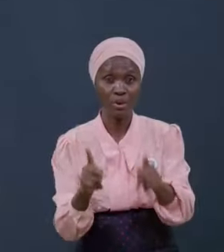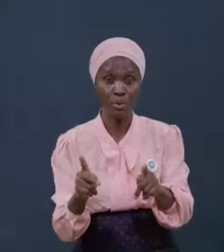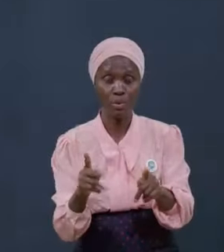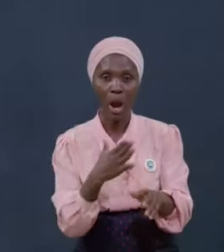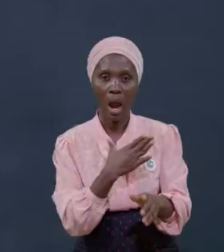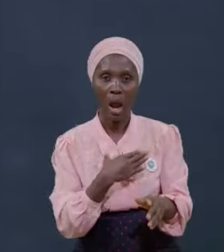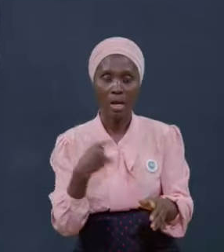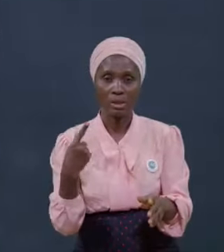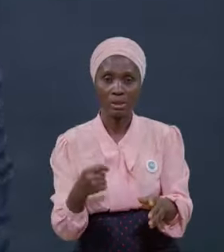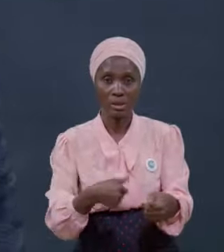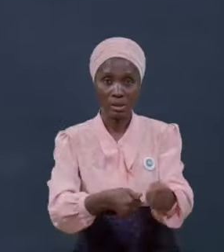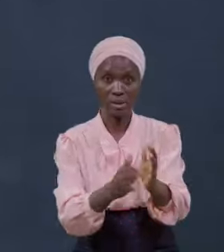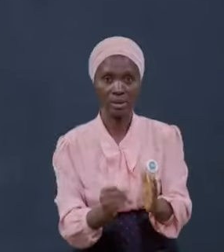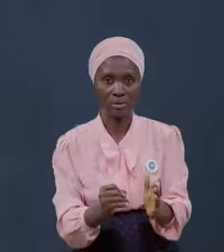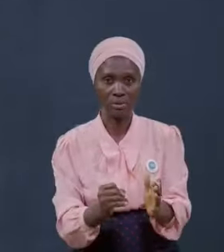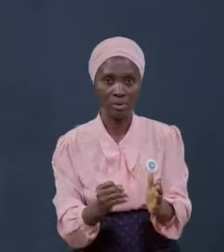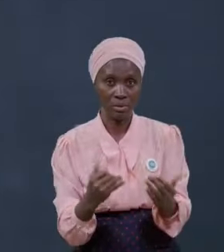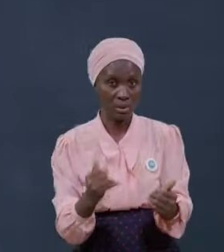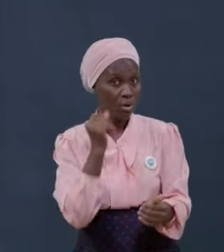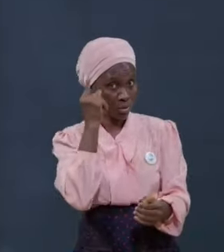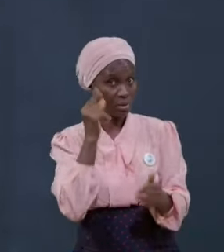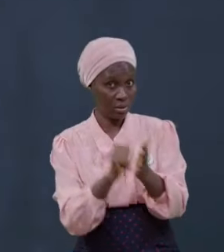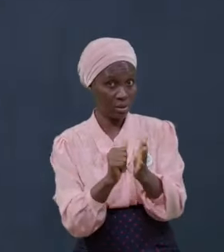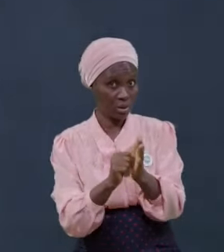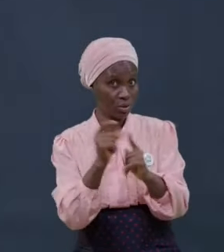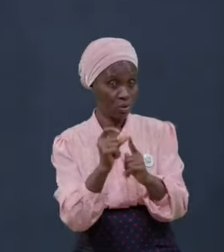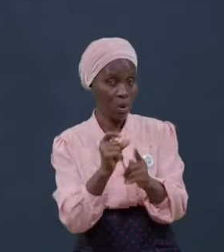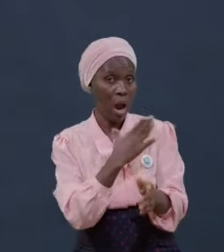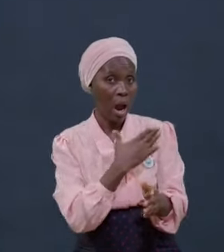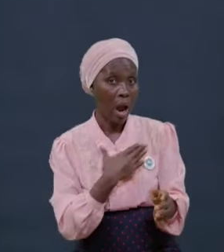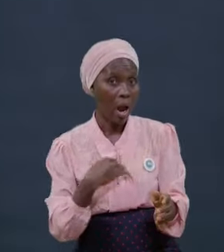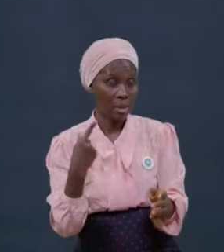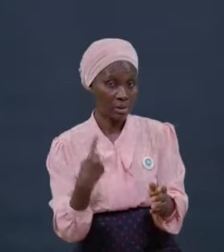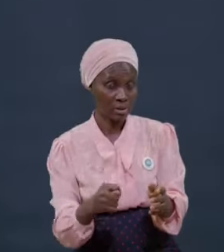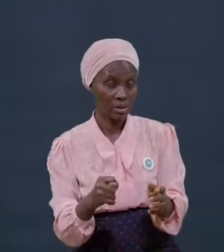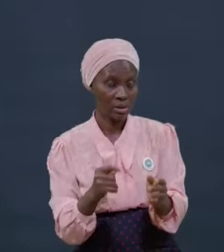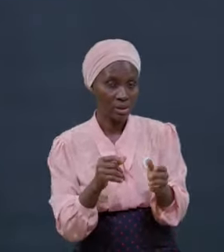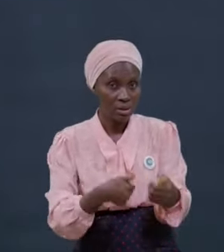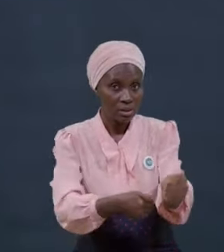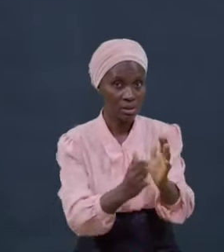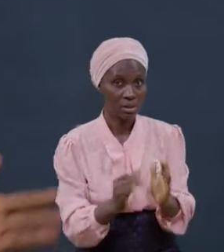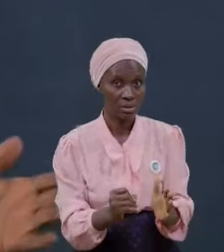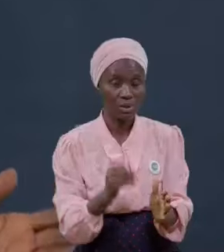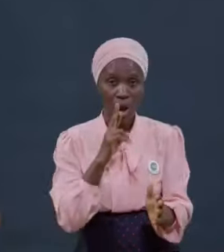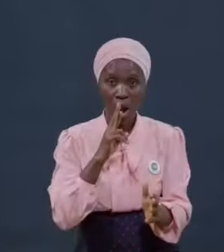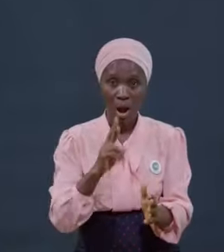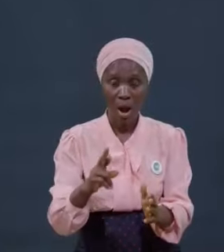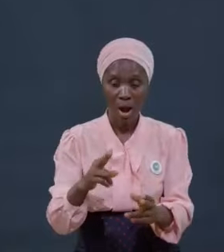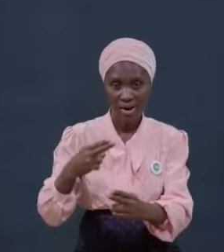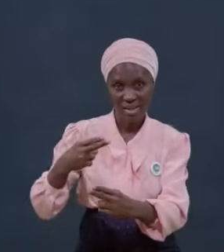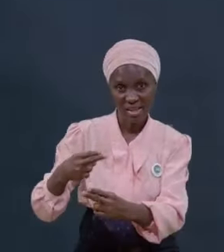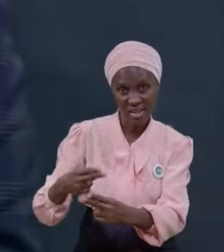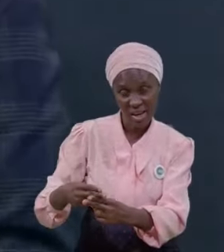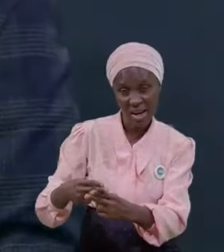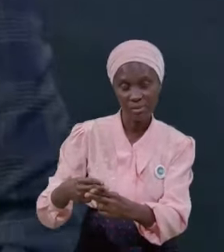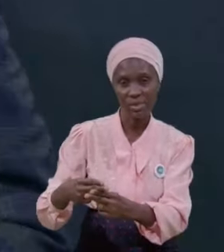the disciples, and the disciples were called Christians. First,